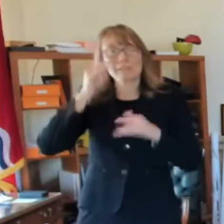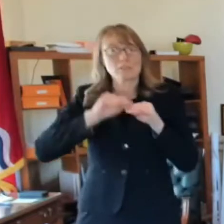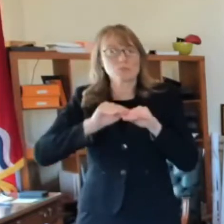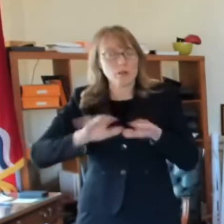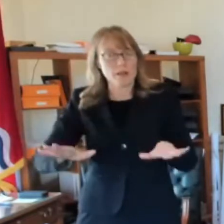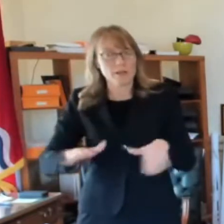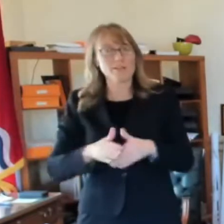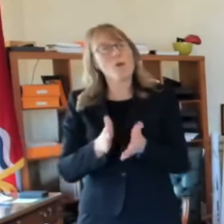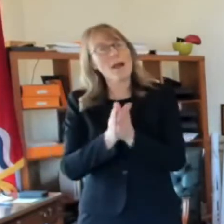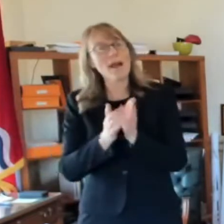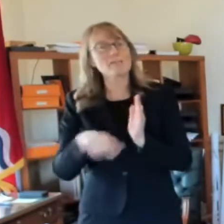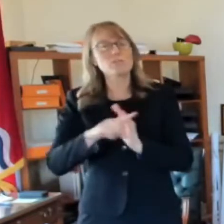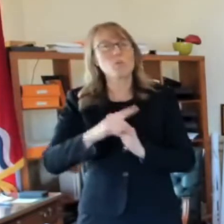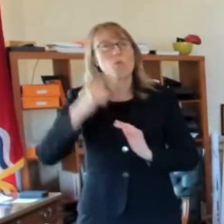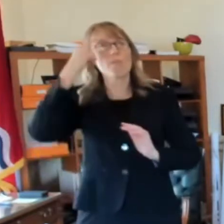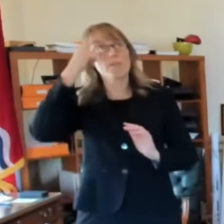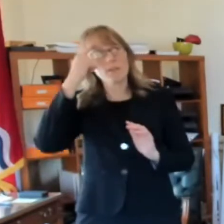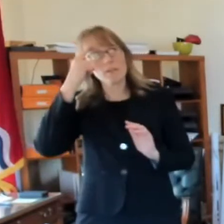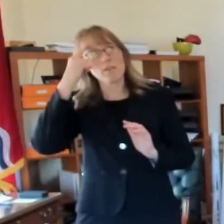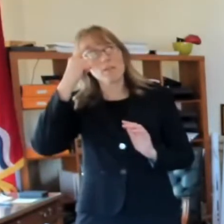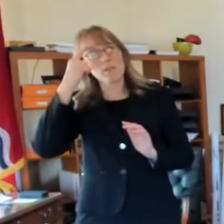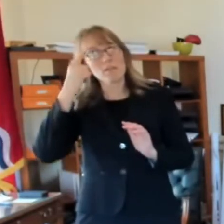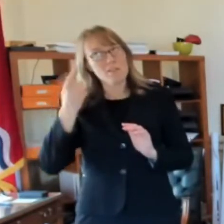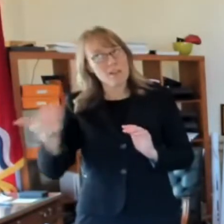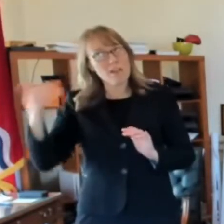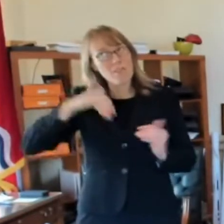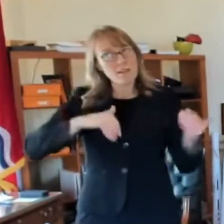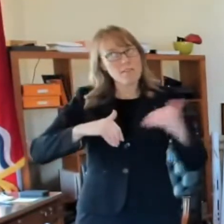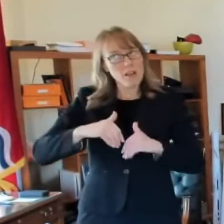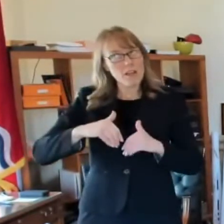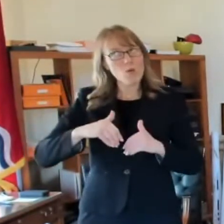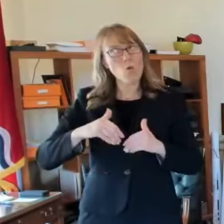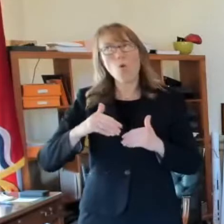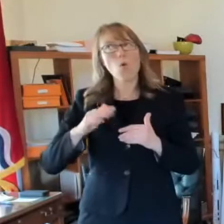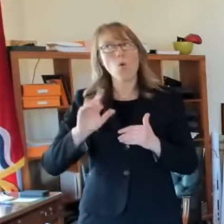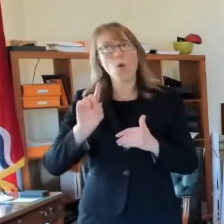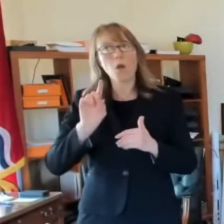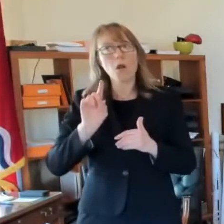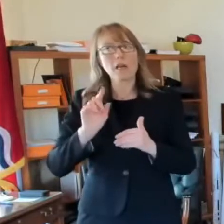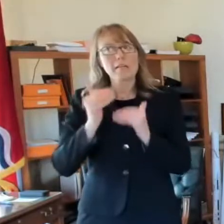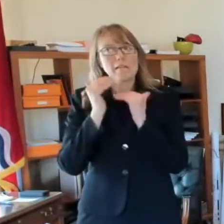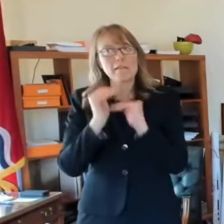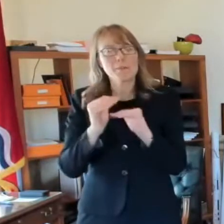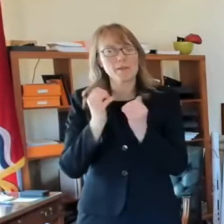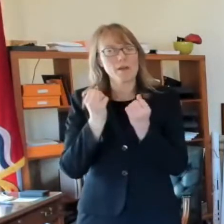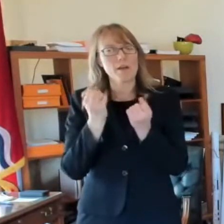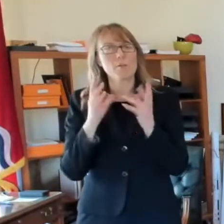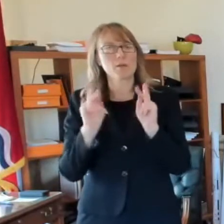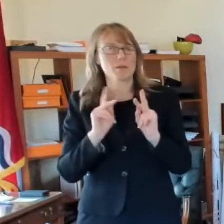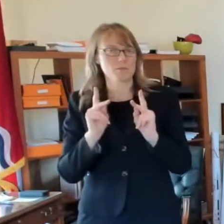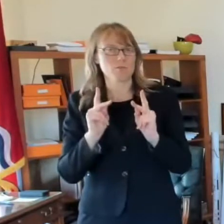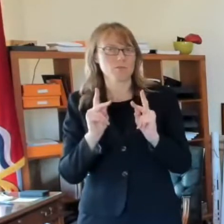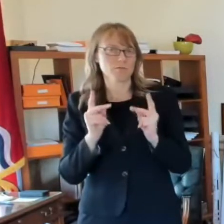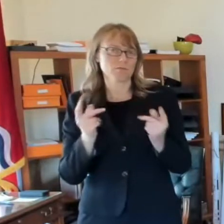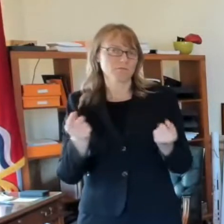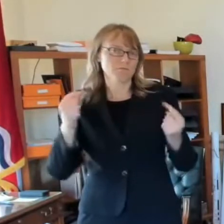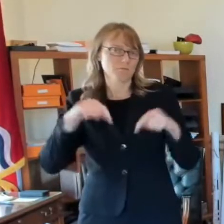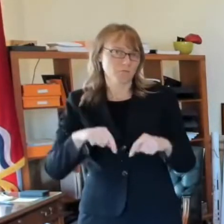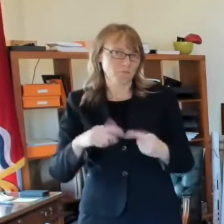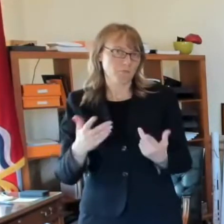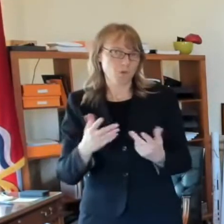that the vast majority of people want to do what they can to stop the spread of COVID. And so we're